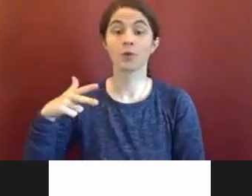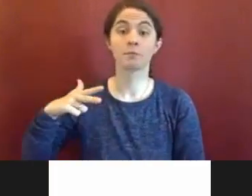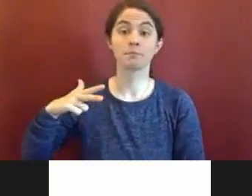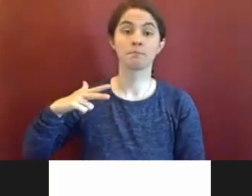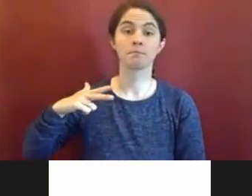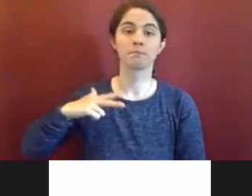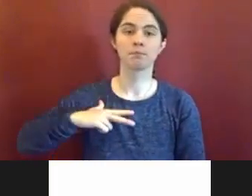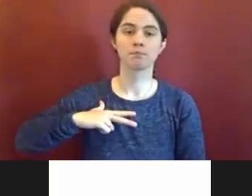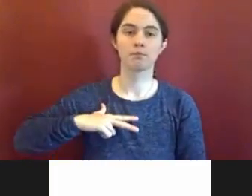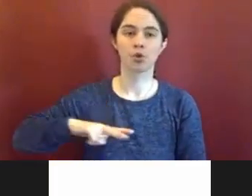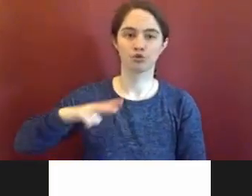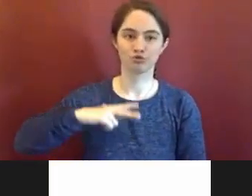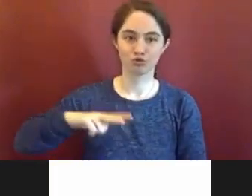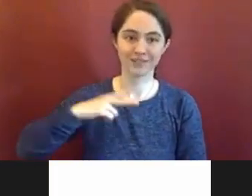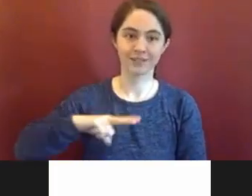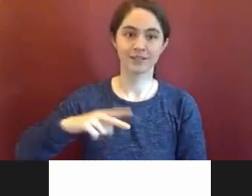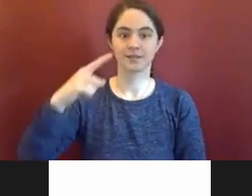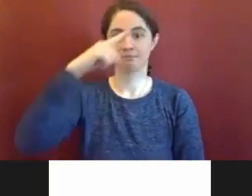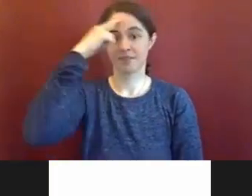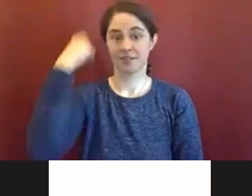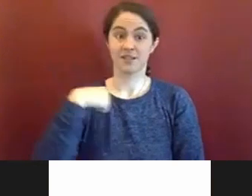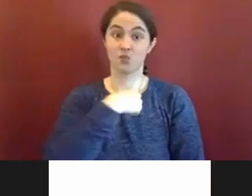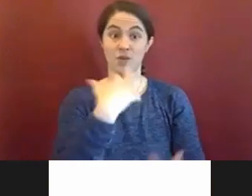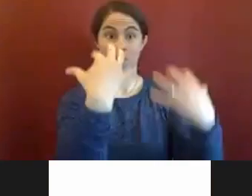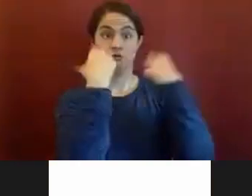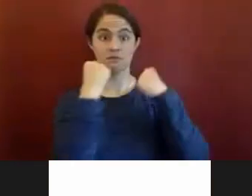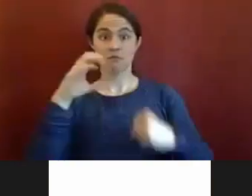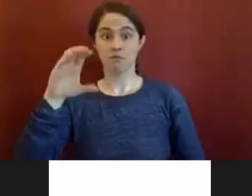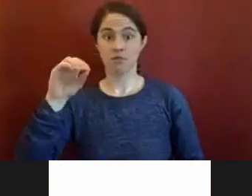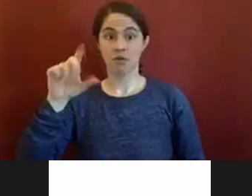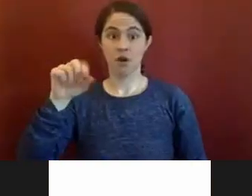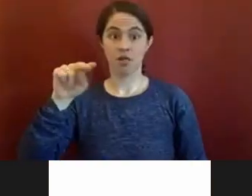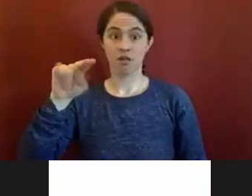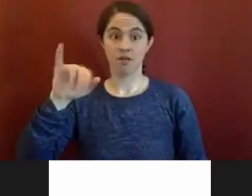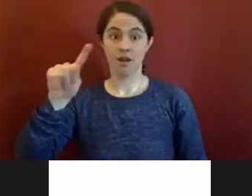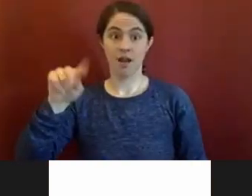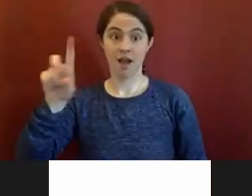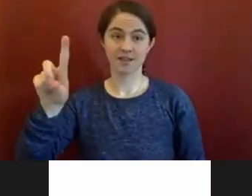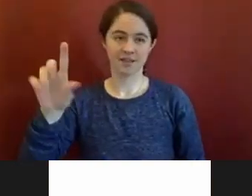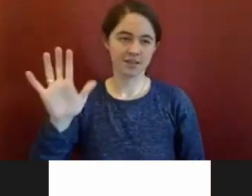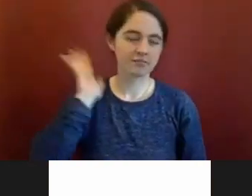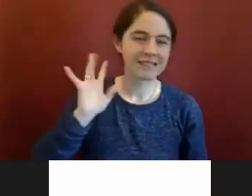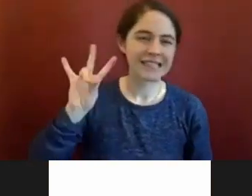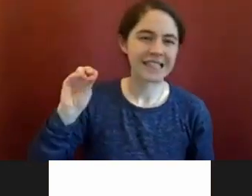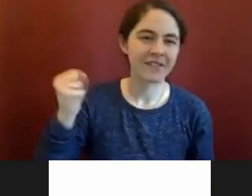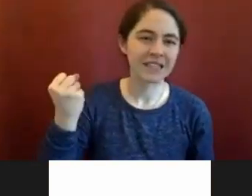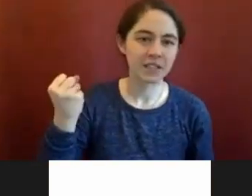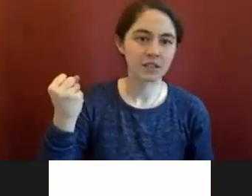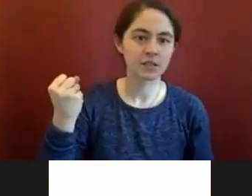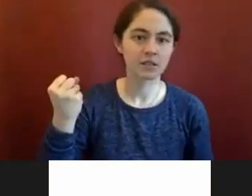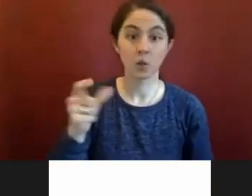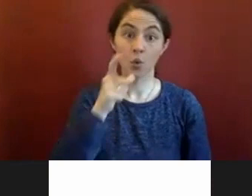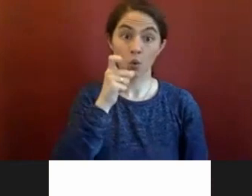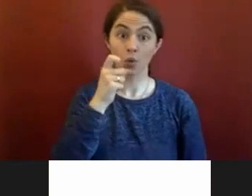were colonized. We were in the 70s, we were still colonized by the